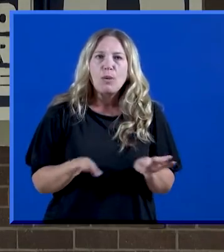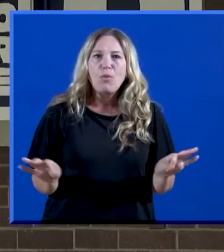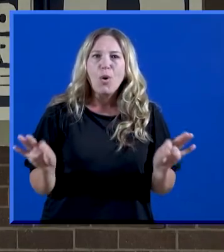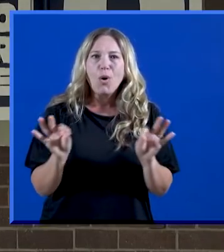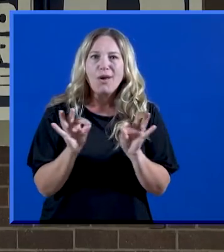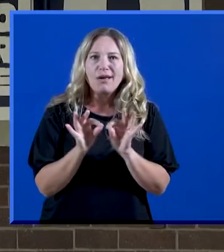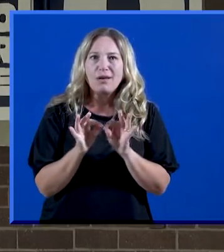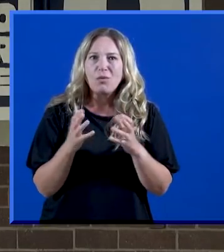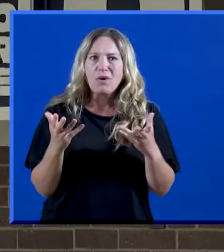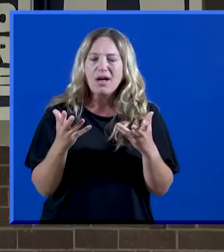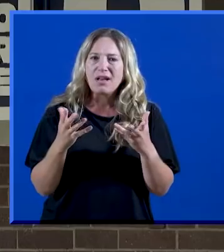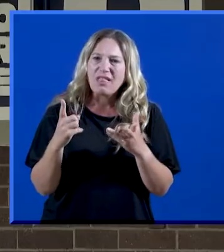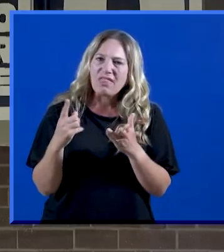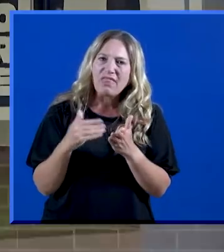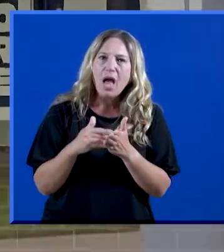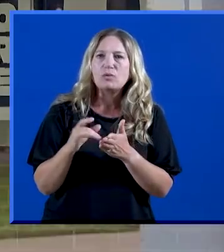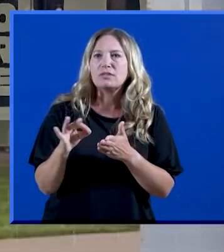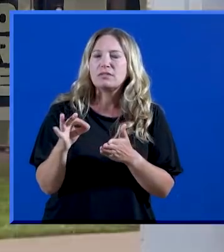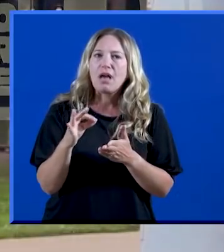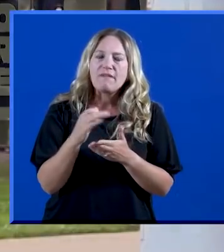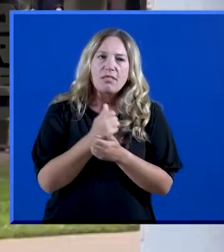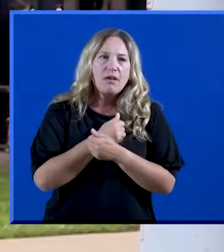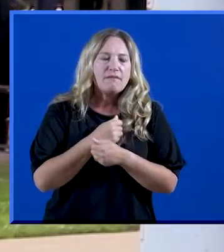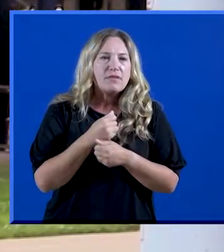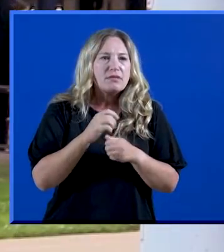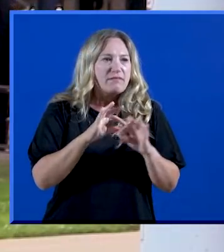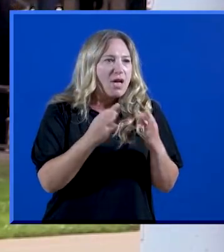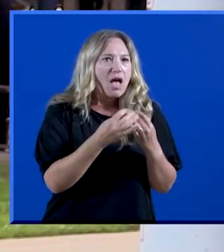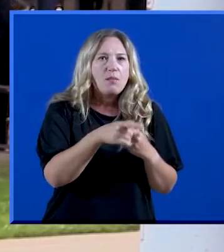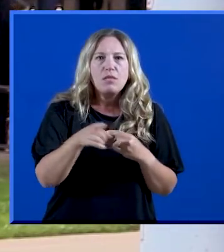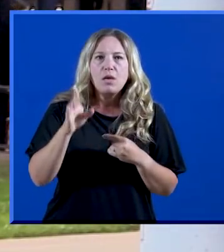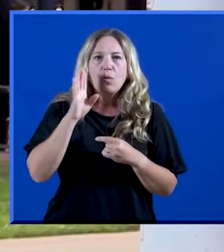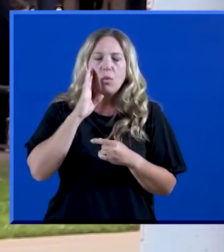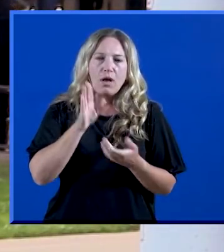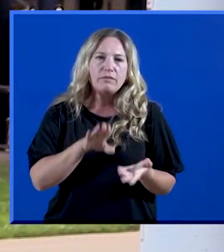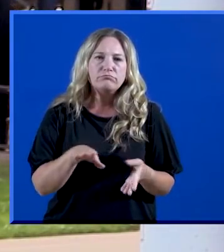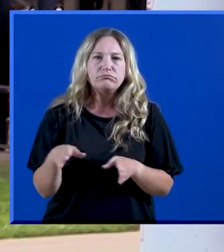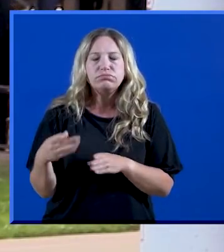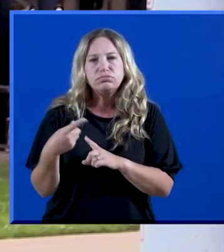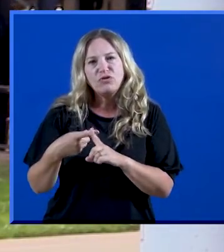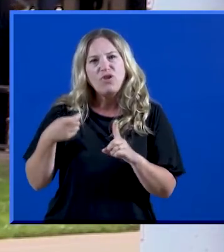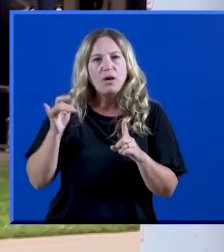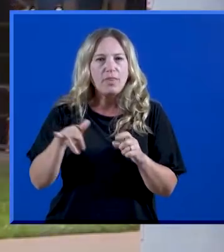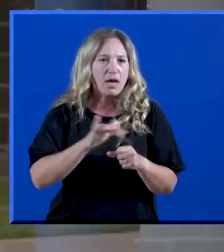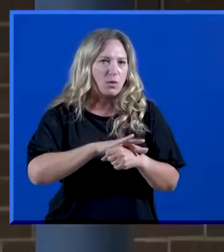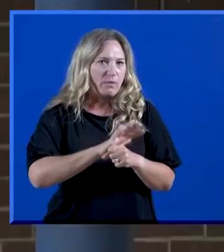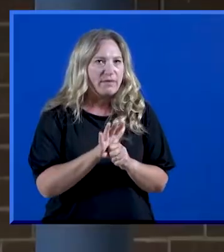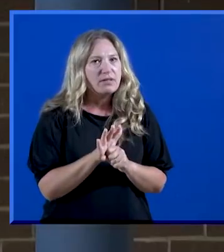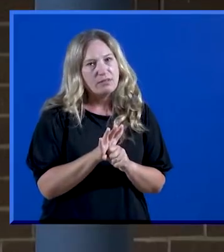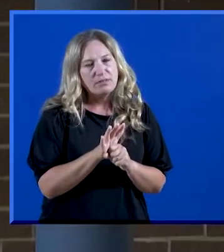and most importantly, that thousands of loved ones would have been lost to a global pandemic?